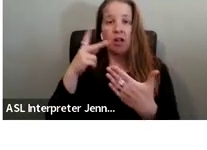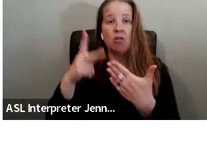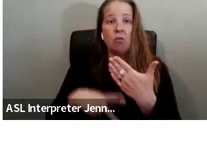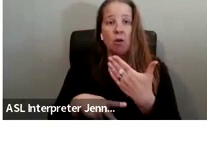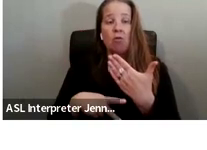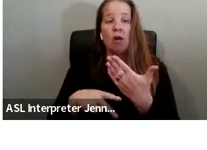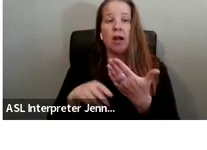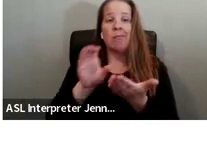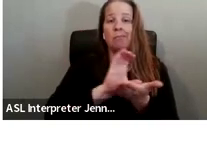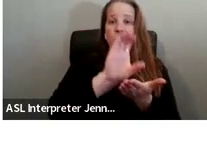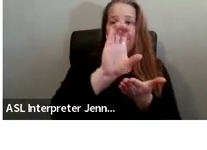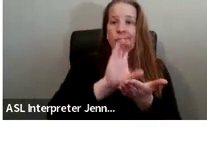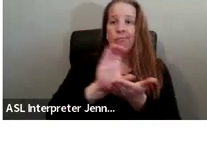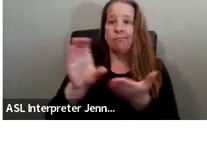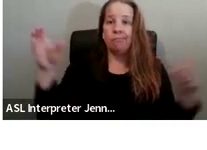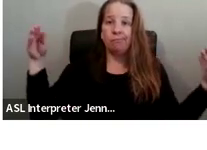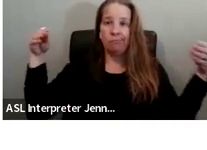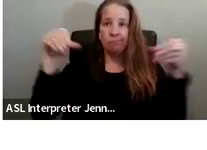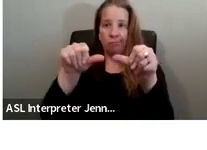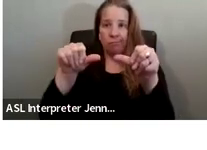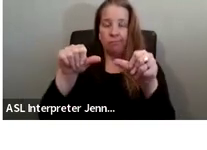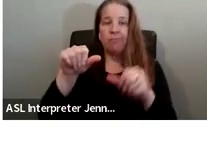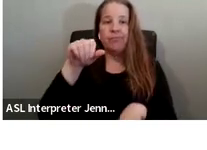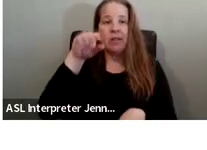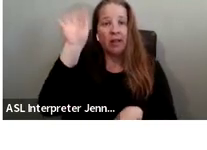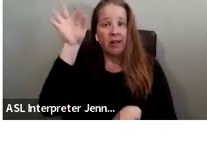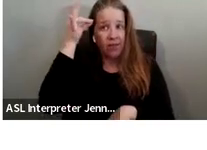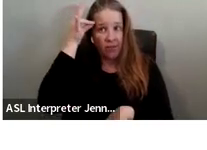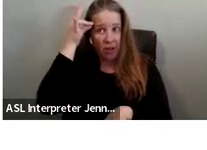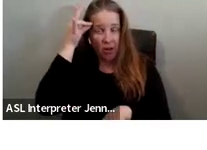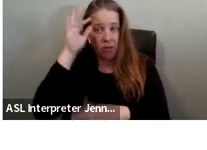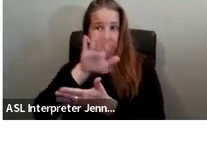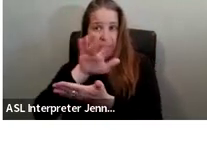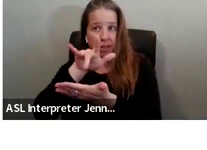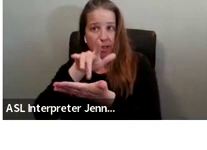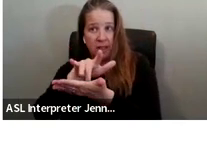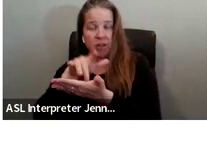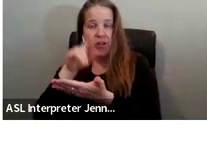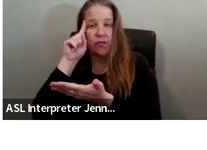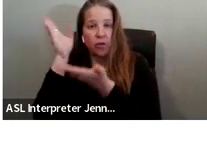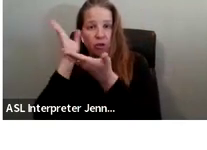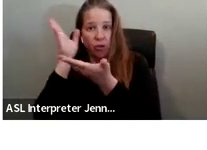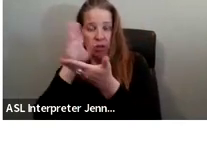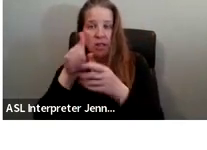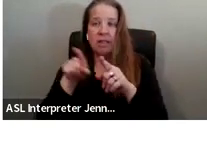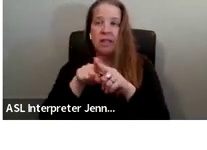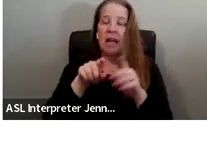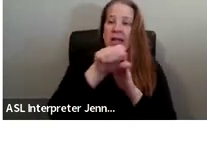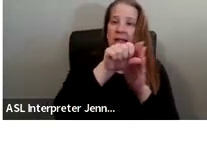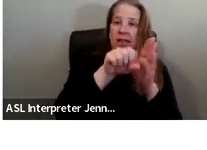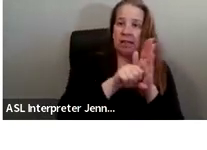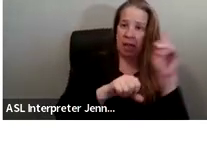financed by federal Centers for Medicaid and Medicare Services and state